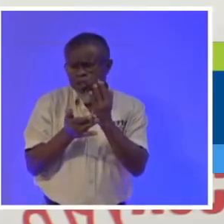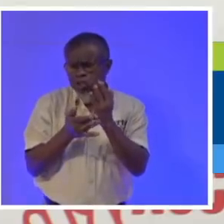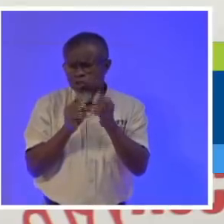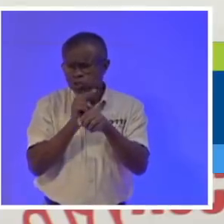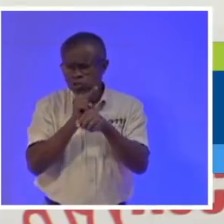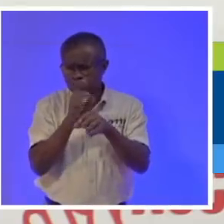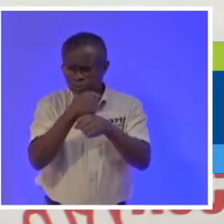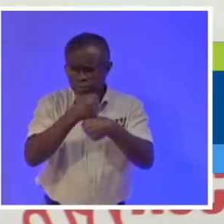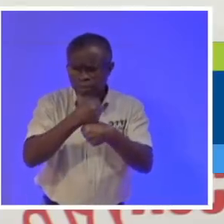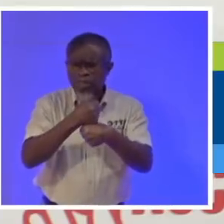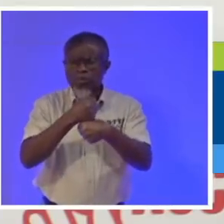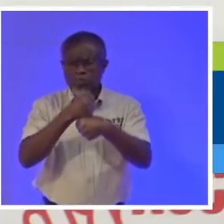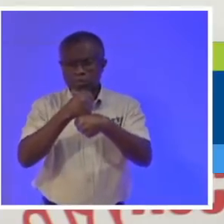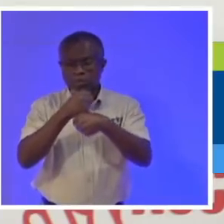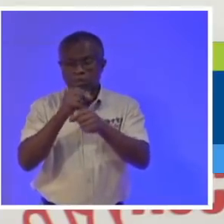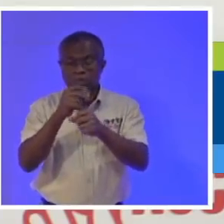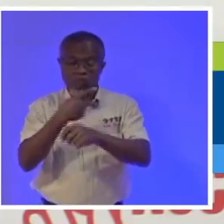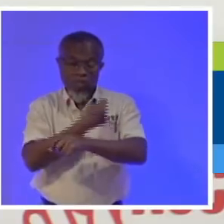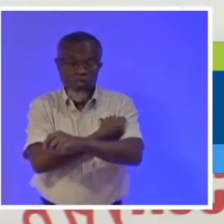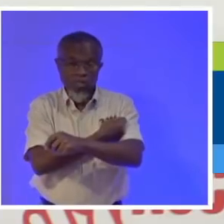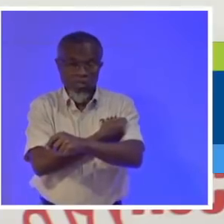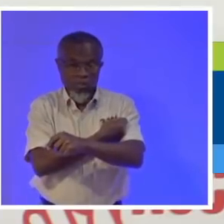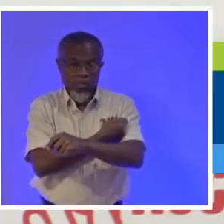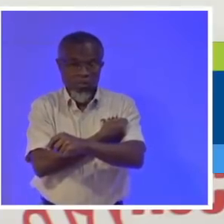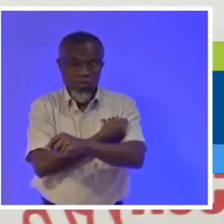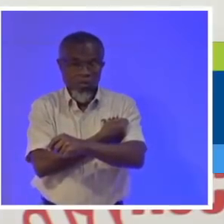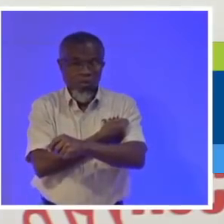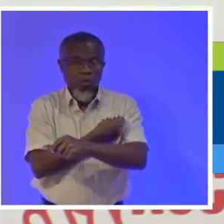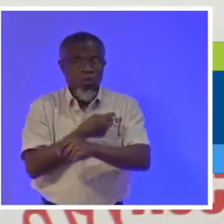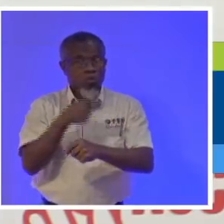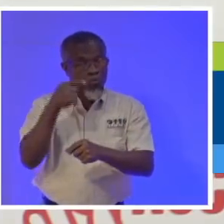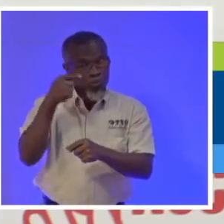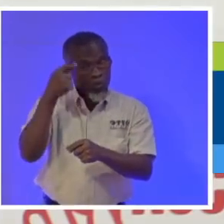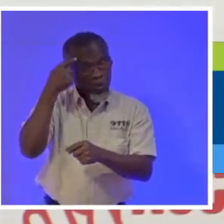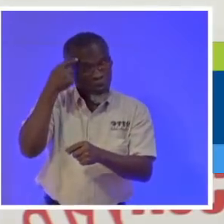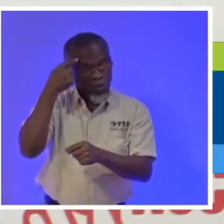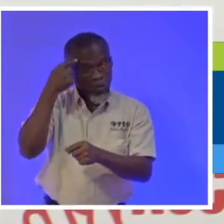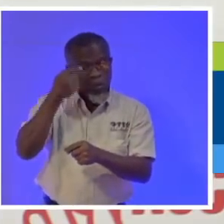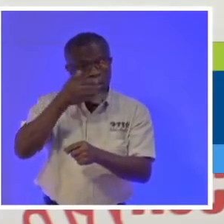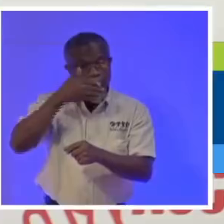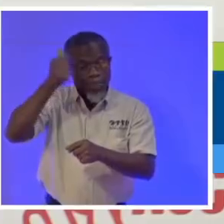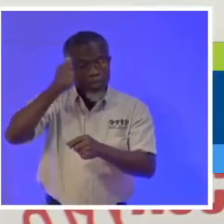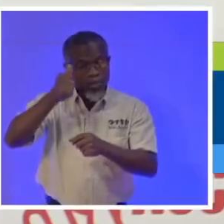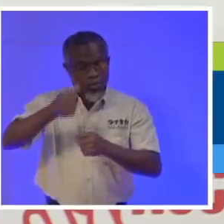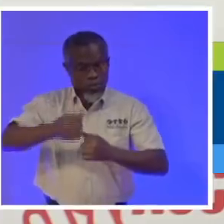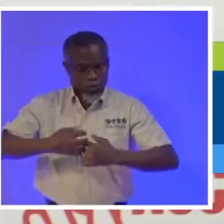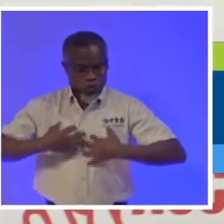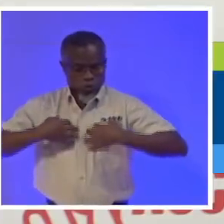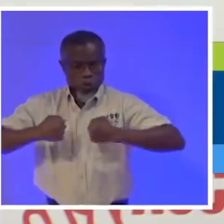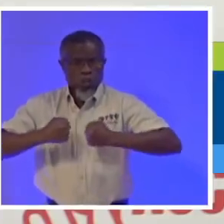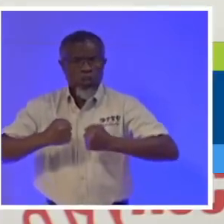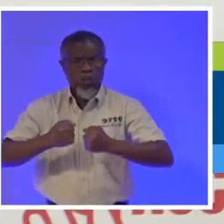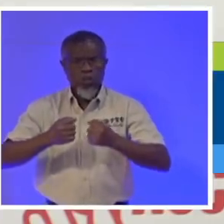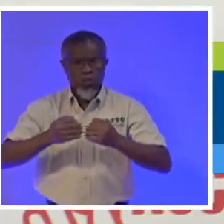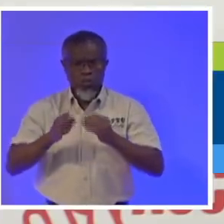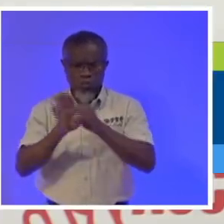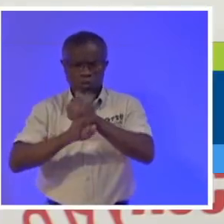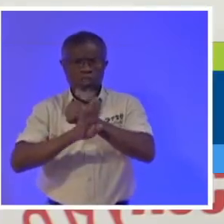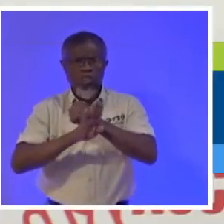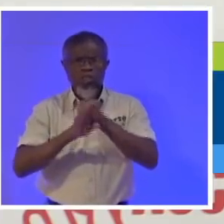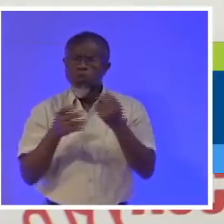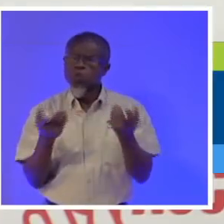response of your immune system is strengthened by getting your booster. So once you've been vaccinated, you reach